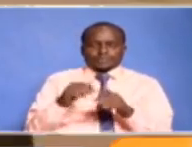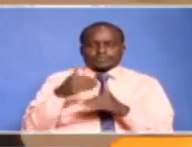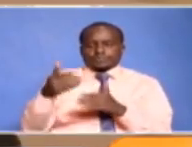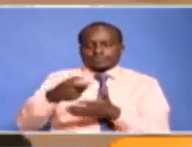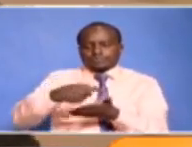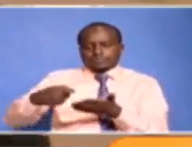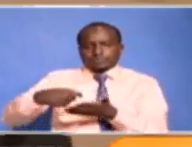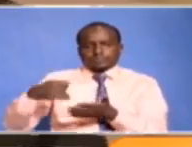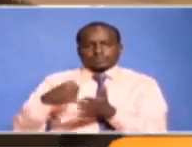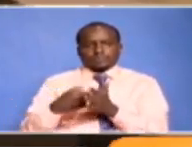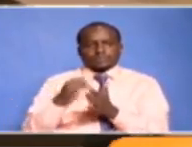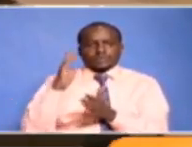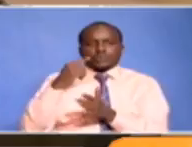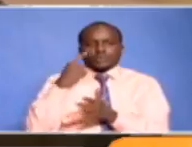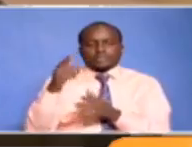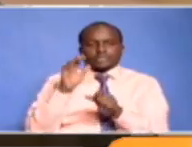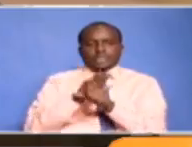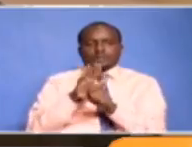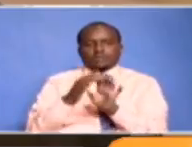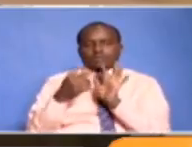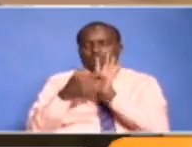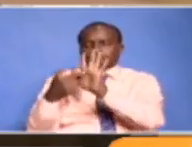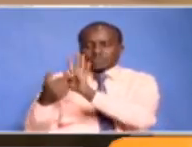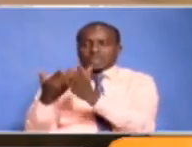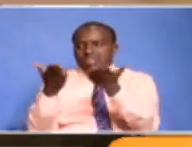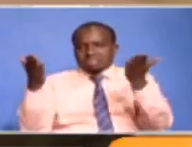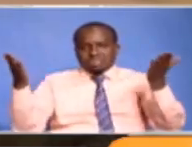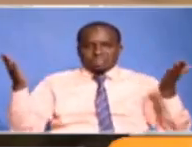MOU, you will see a lot of exhibition here and there,